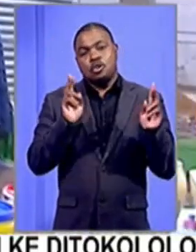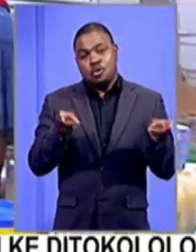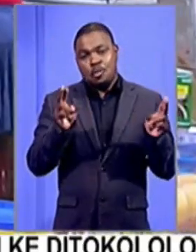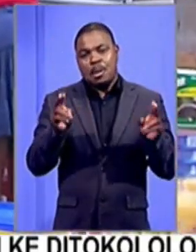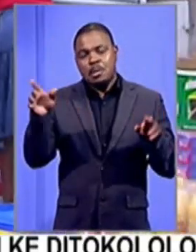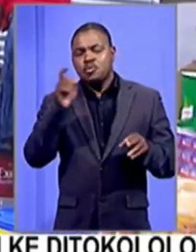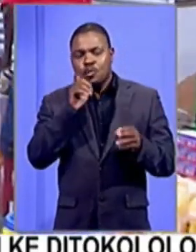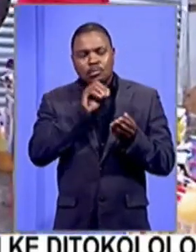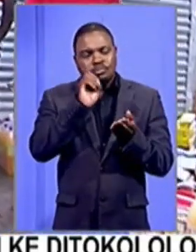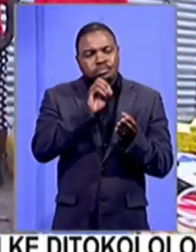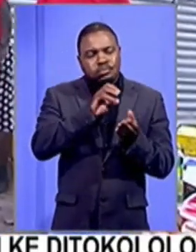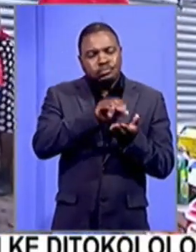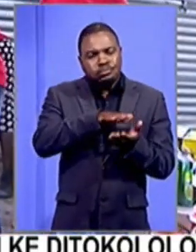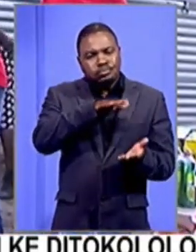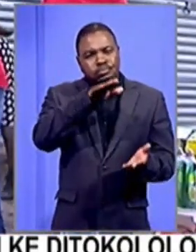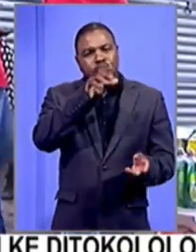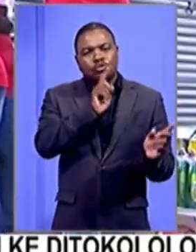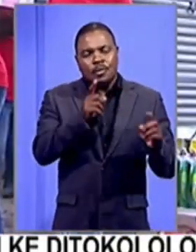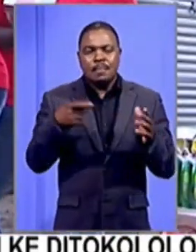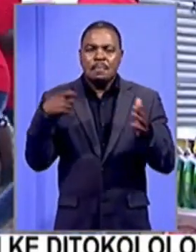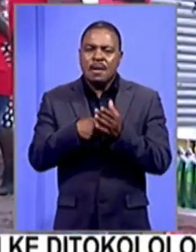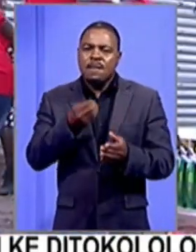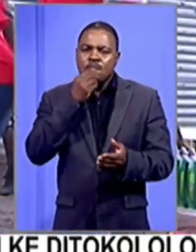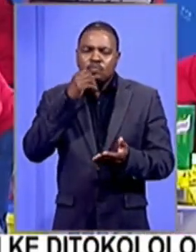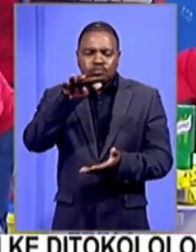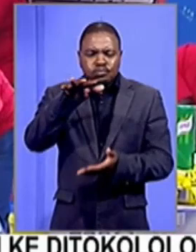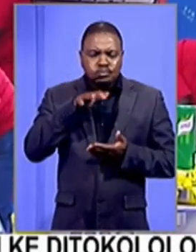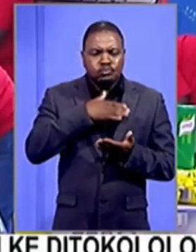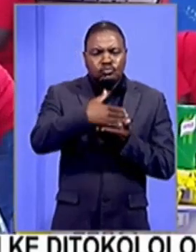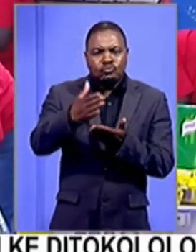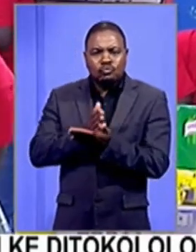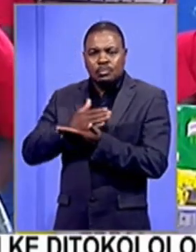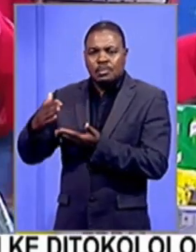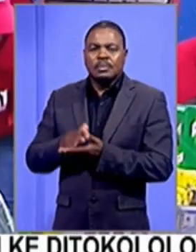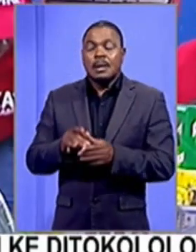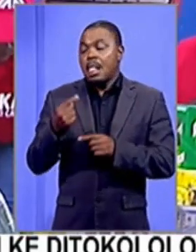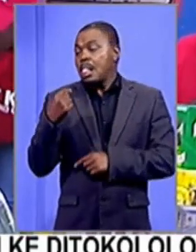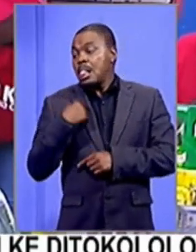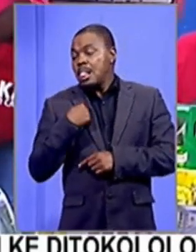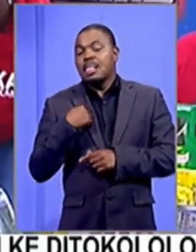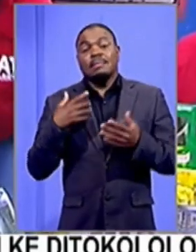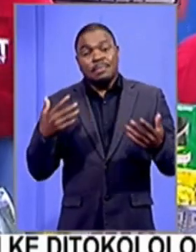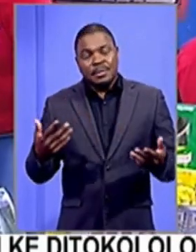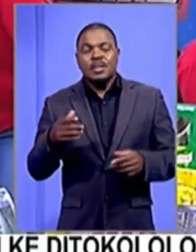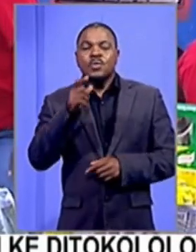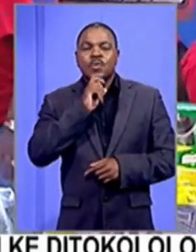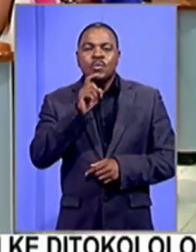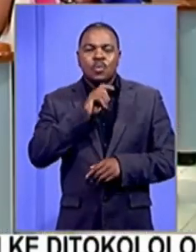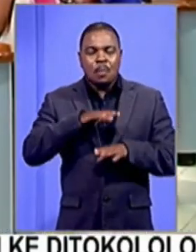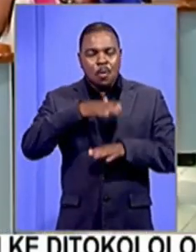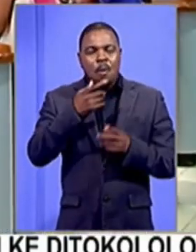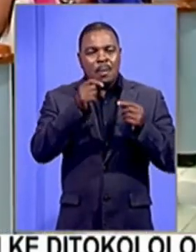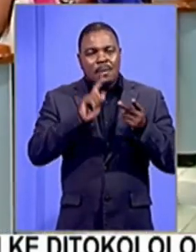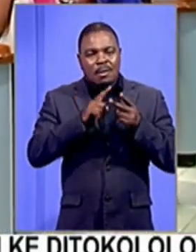dirisa distokvel go boloka madi go reka dijo ka bontsi le go di aroganya, mme sešweng jaana ba dirisa madi a gape go